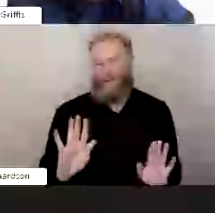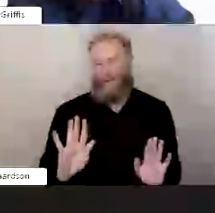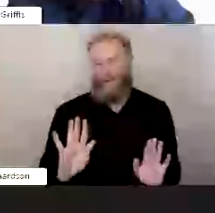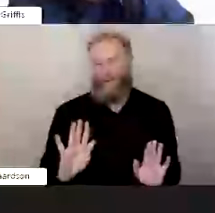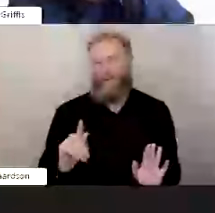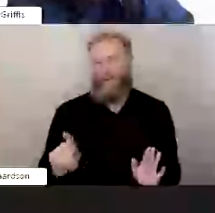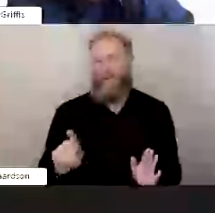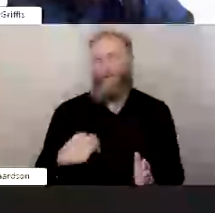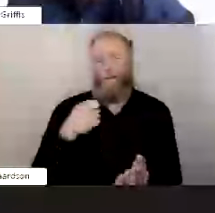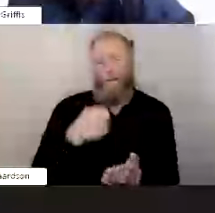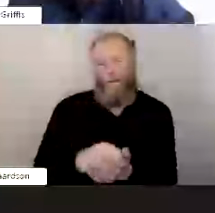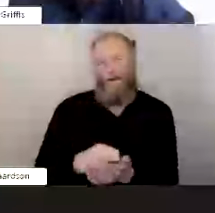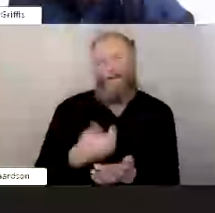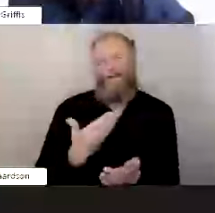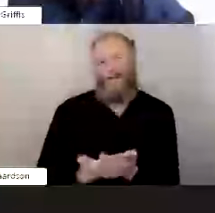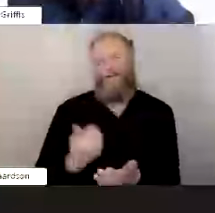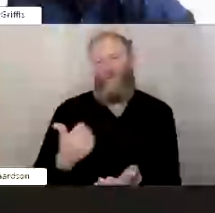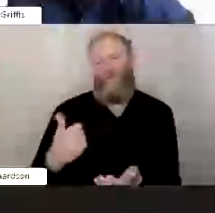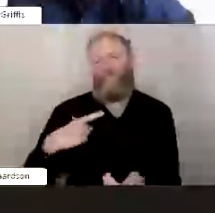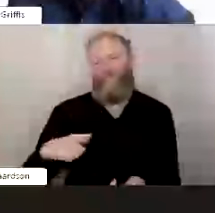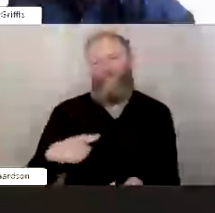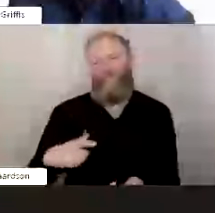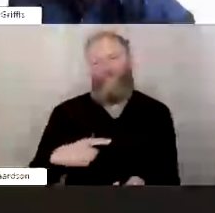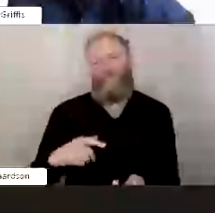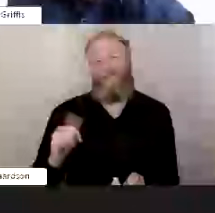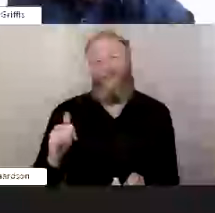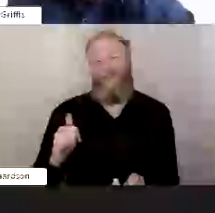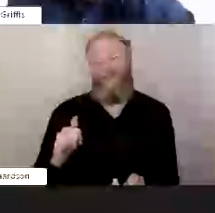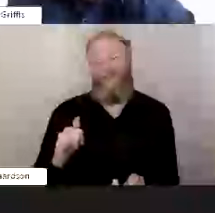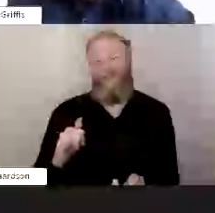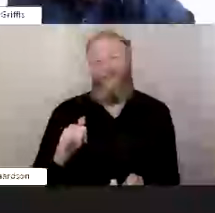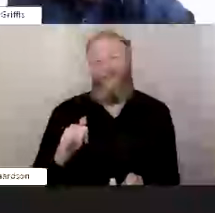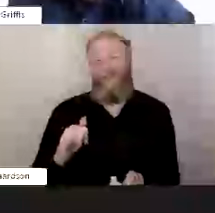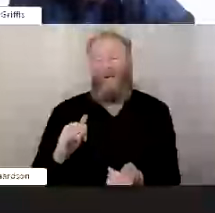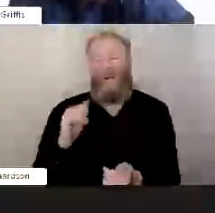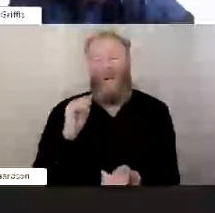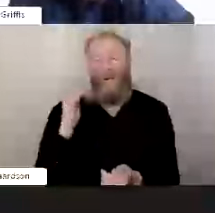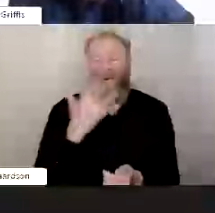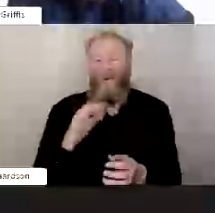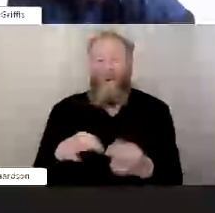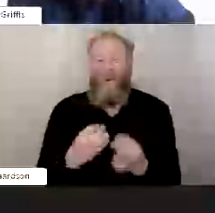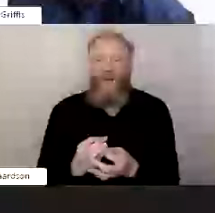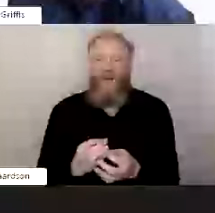good reason, you know? Probably been offered many things many times and nothing's delivered.